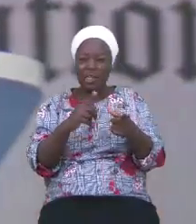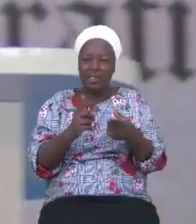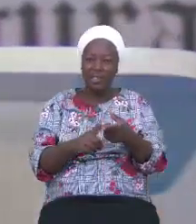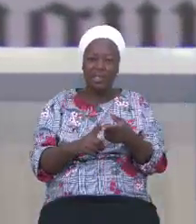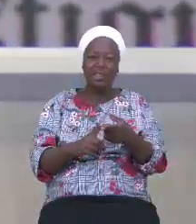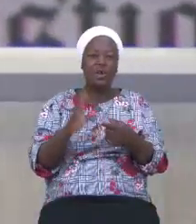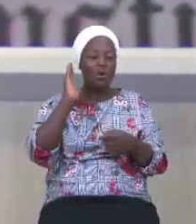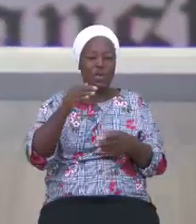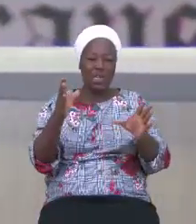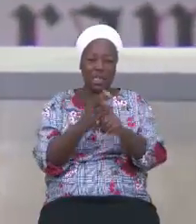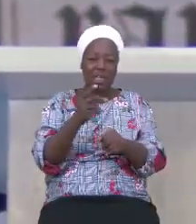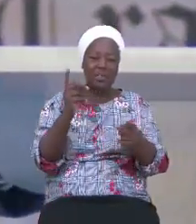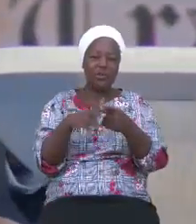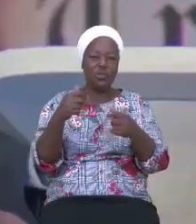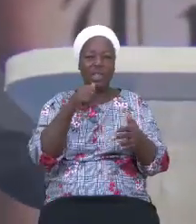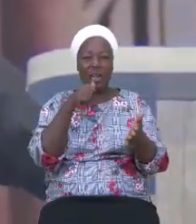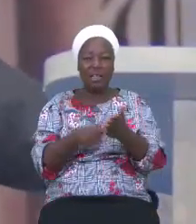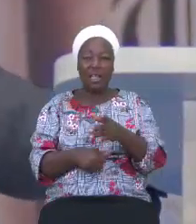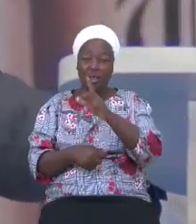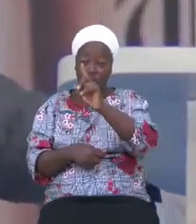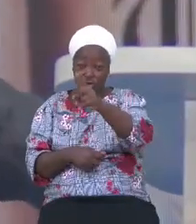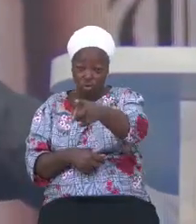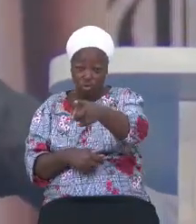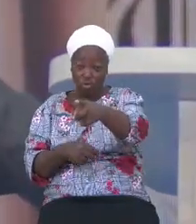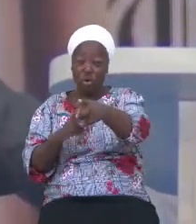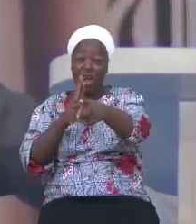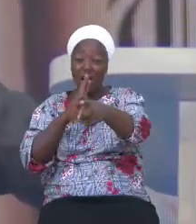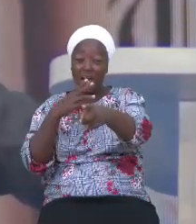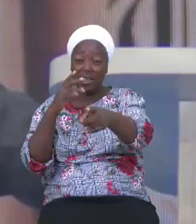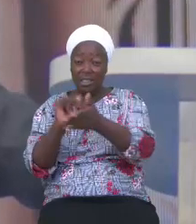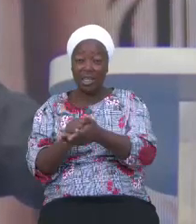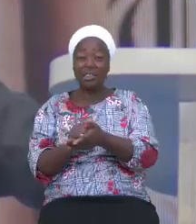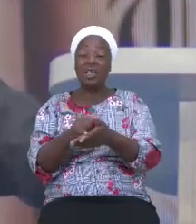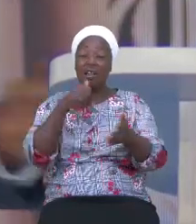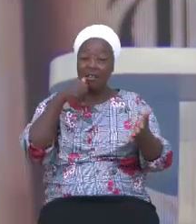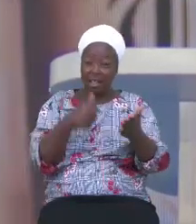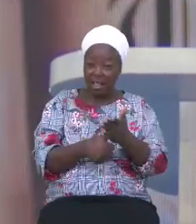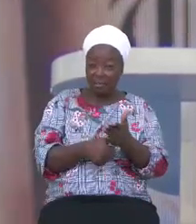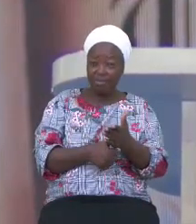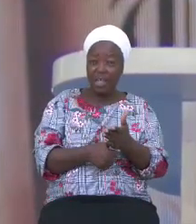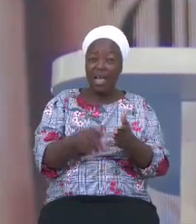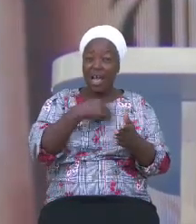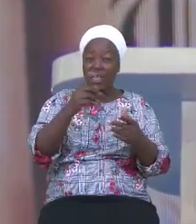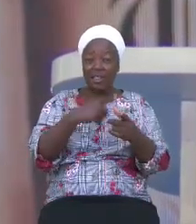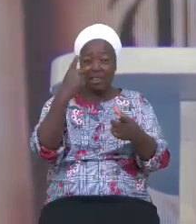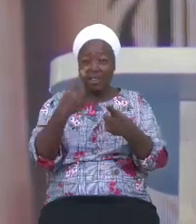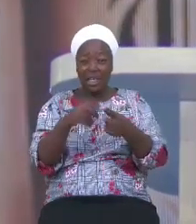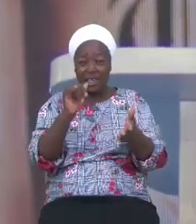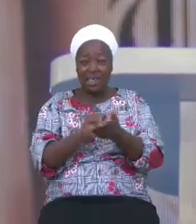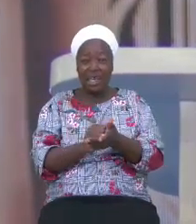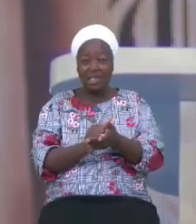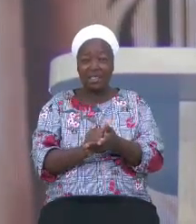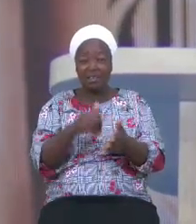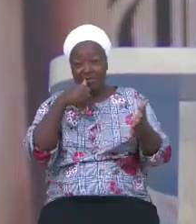we'll get to the letter. You are that letter. And then that